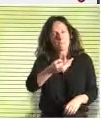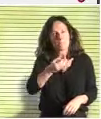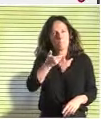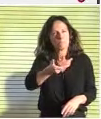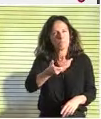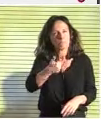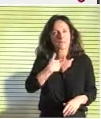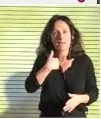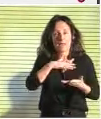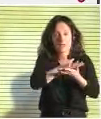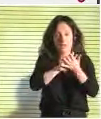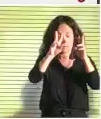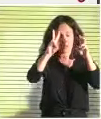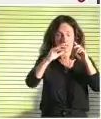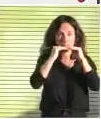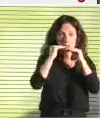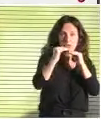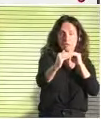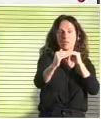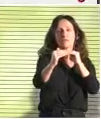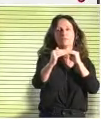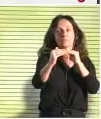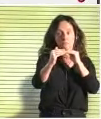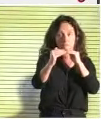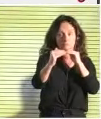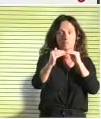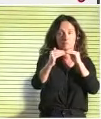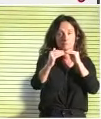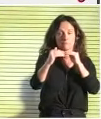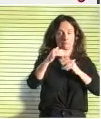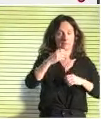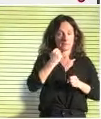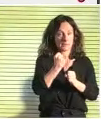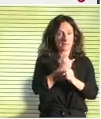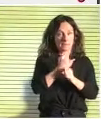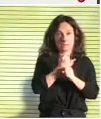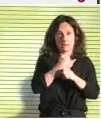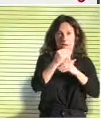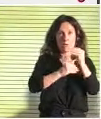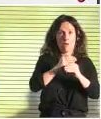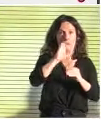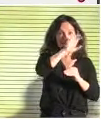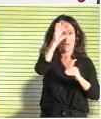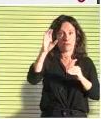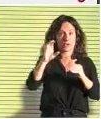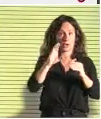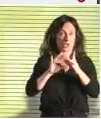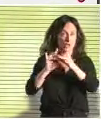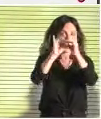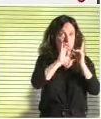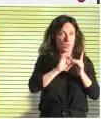about sustainability, and this is United Nations work, and it's from 1987. It's a Brundtland Commission, Gro